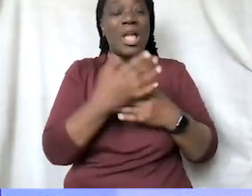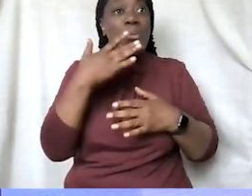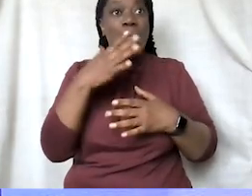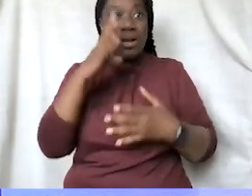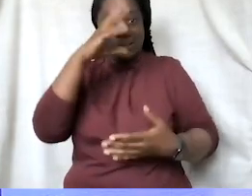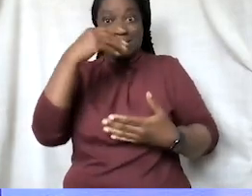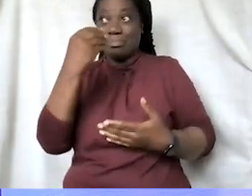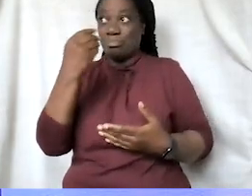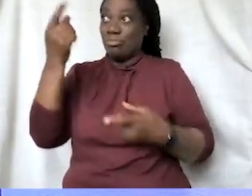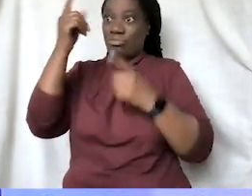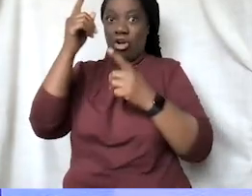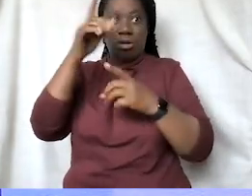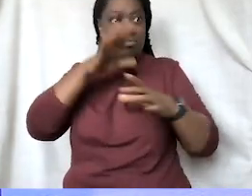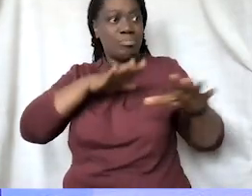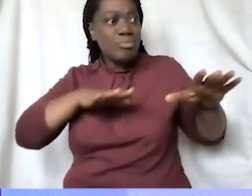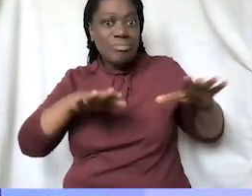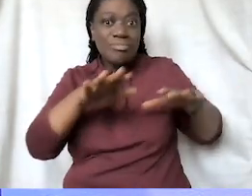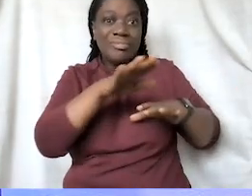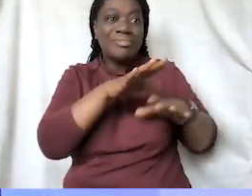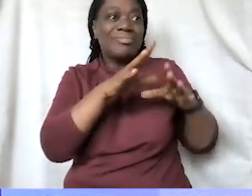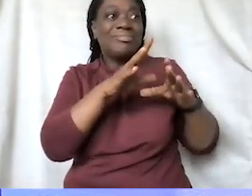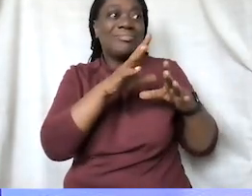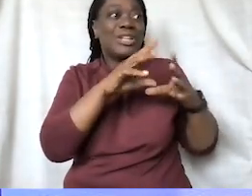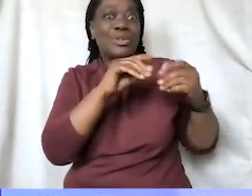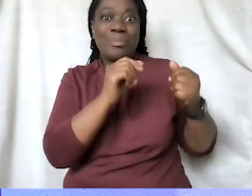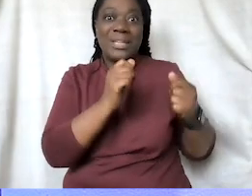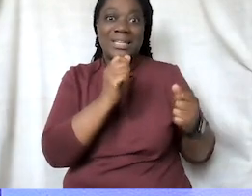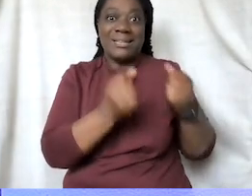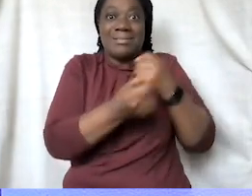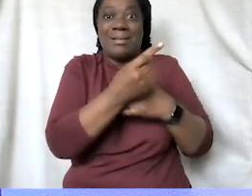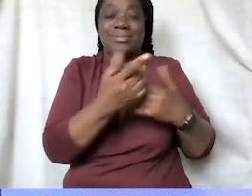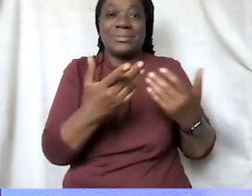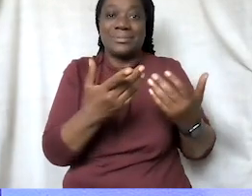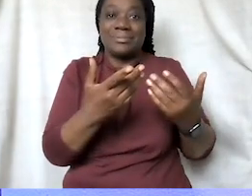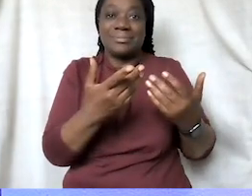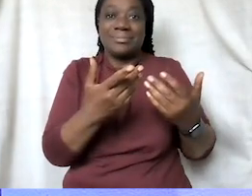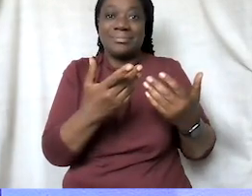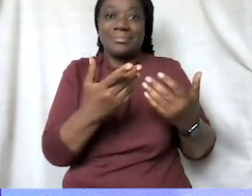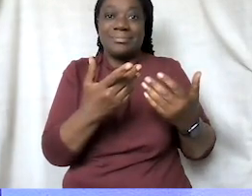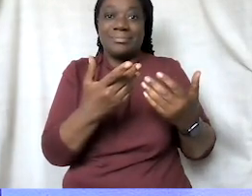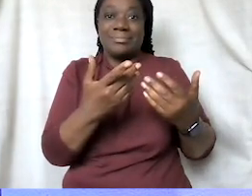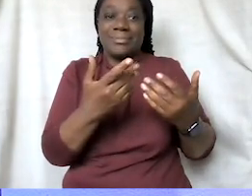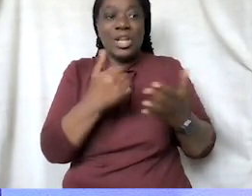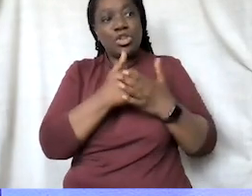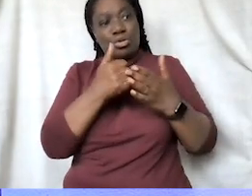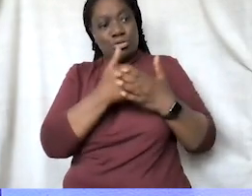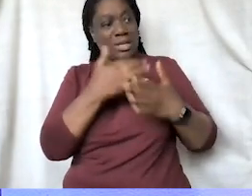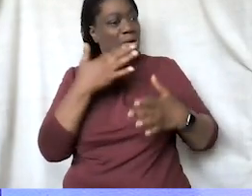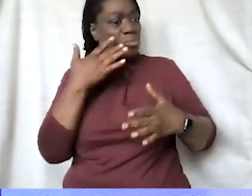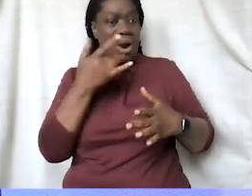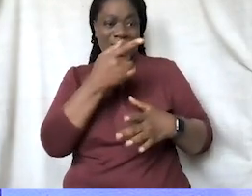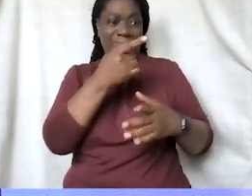moving, something happens. And the Holy Spirit often moves in